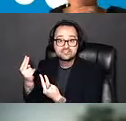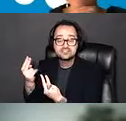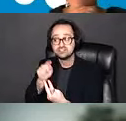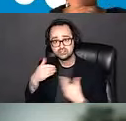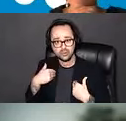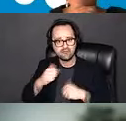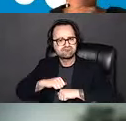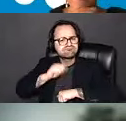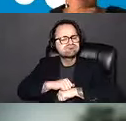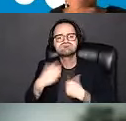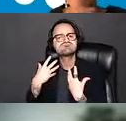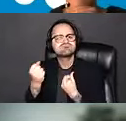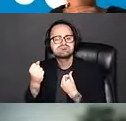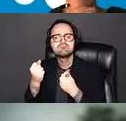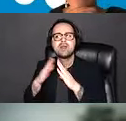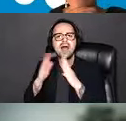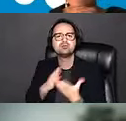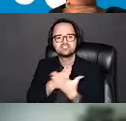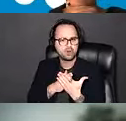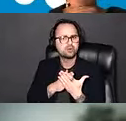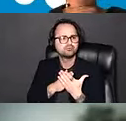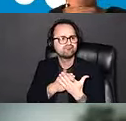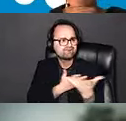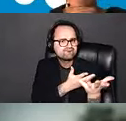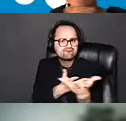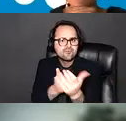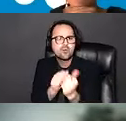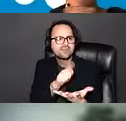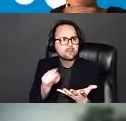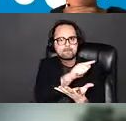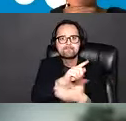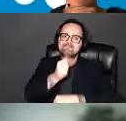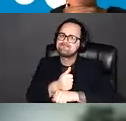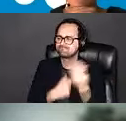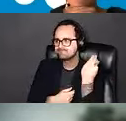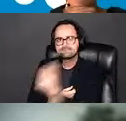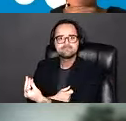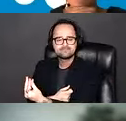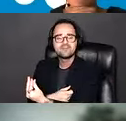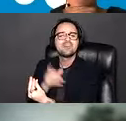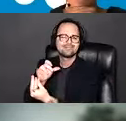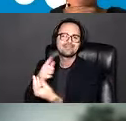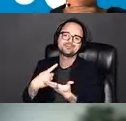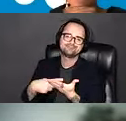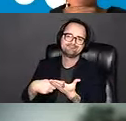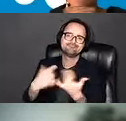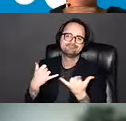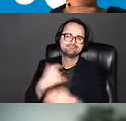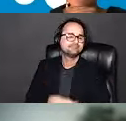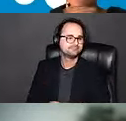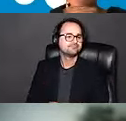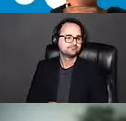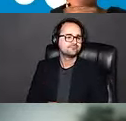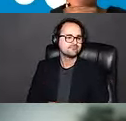housing component worked out with your housing leaders in your community? That's the kind of thing that I'm talking about.